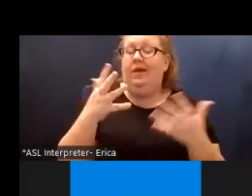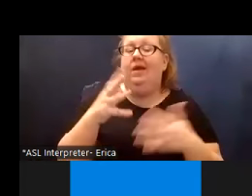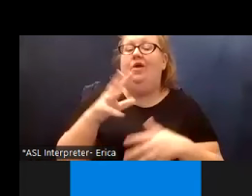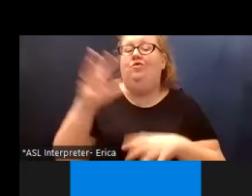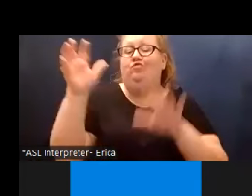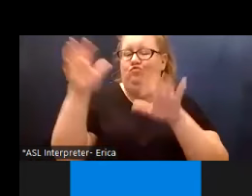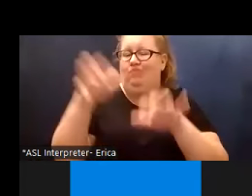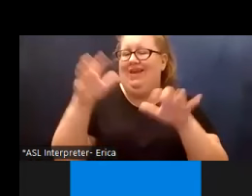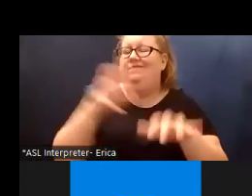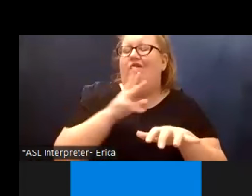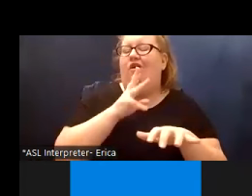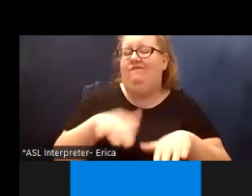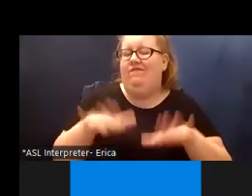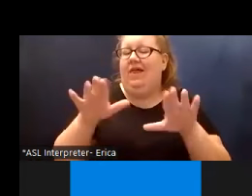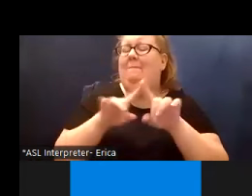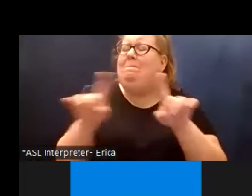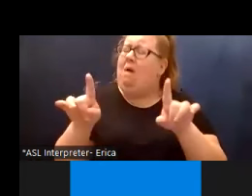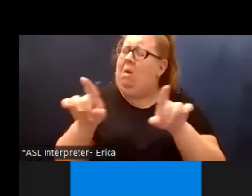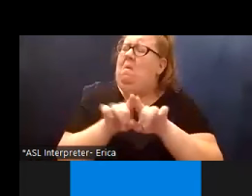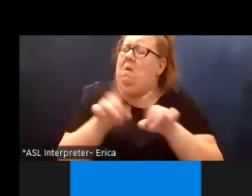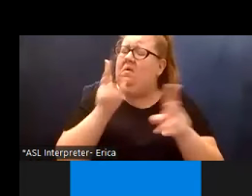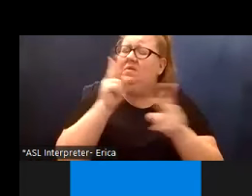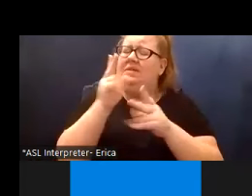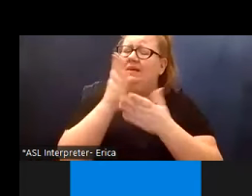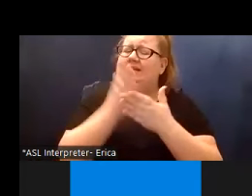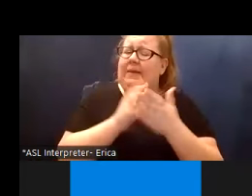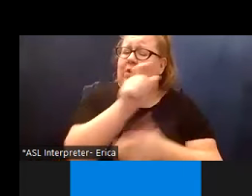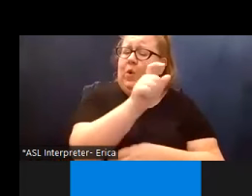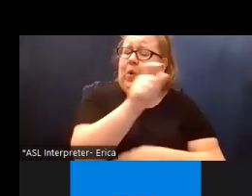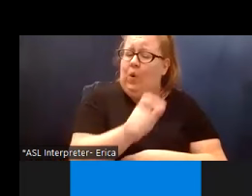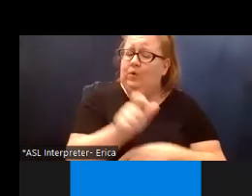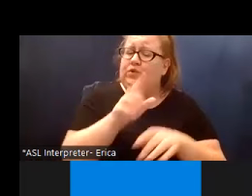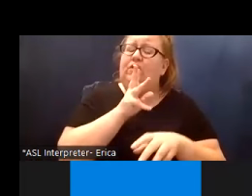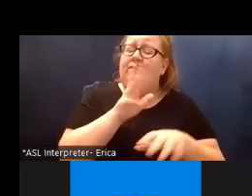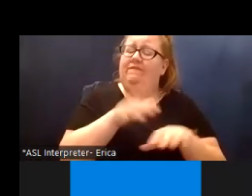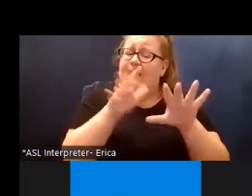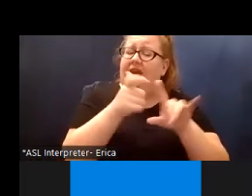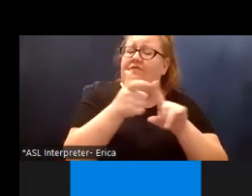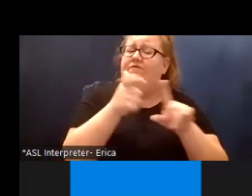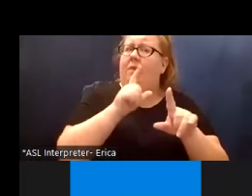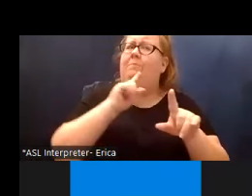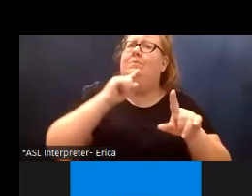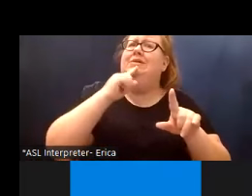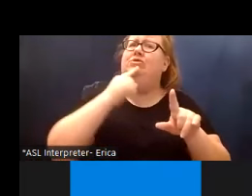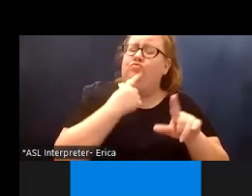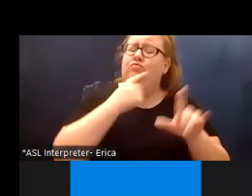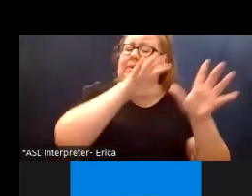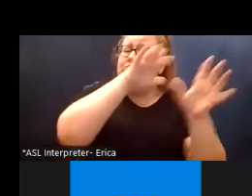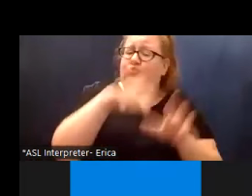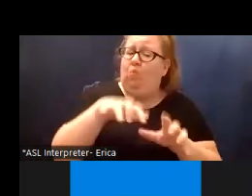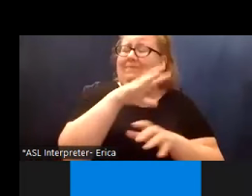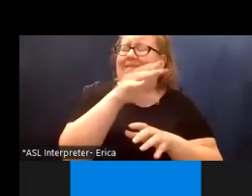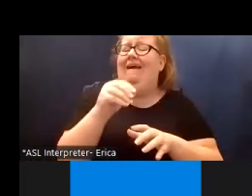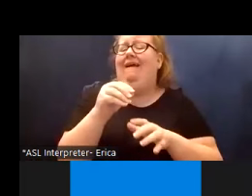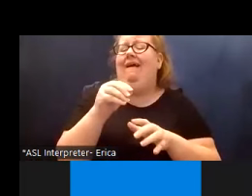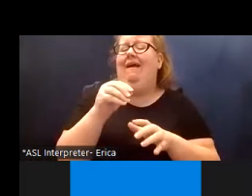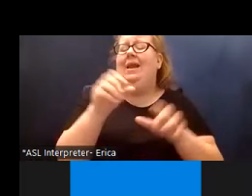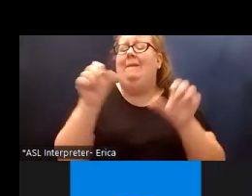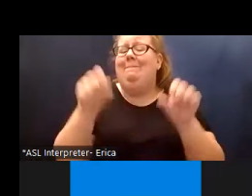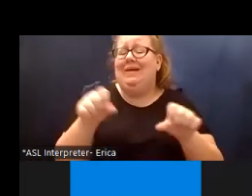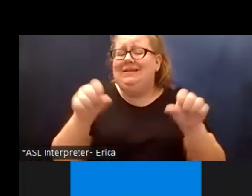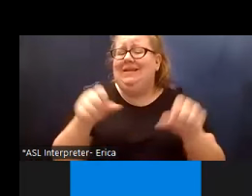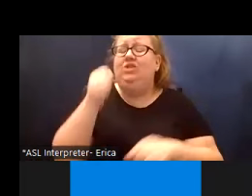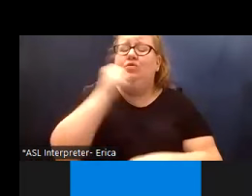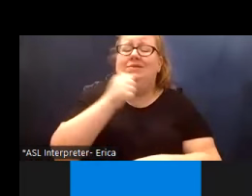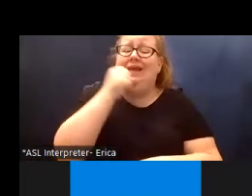we also see some coastal flooding both from extreme storms and some potential daily tidal